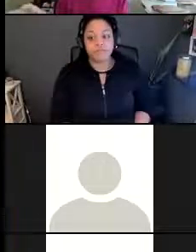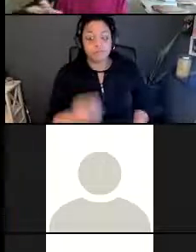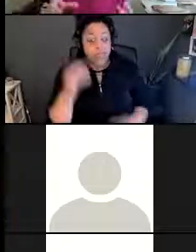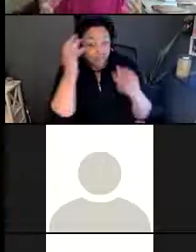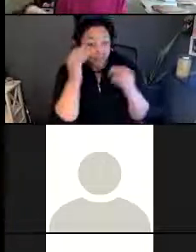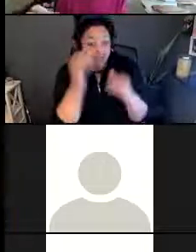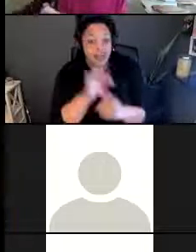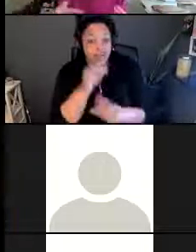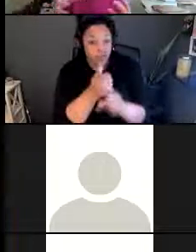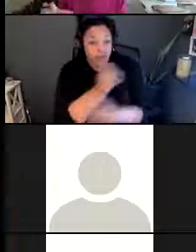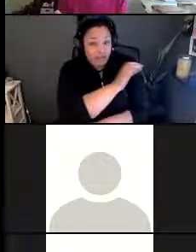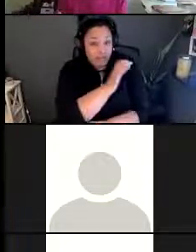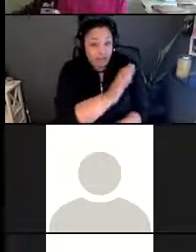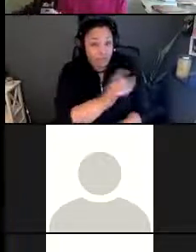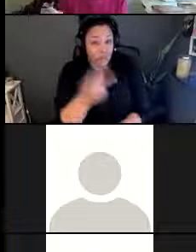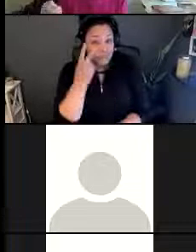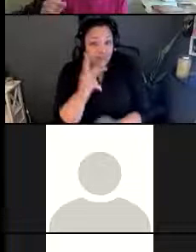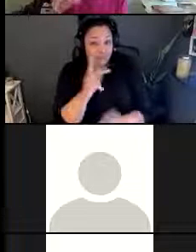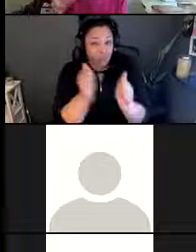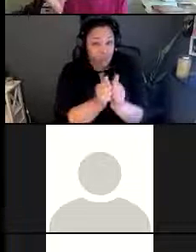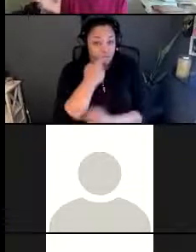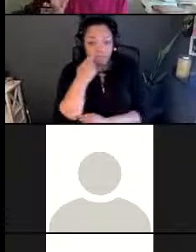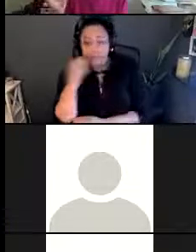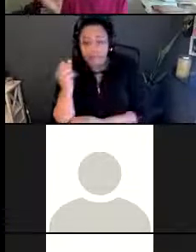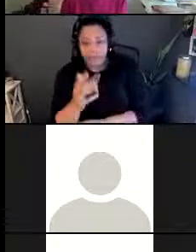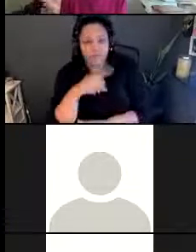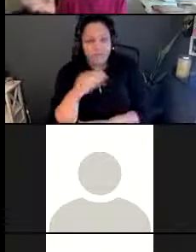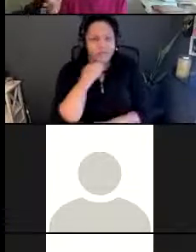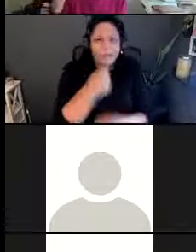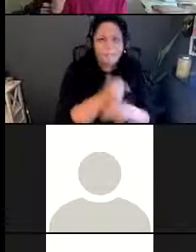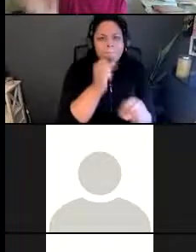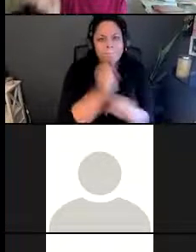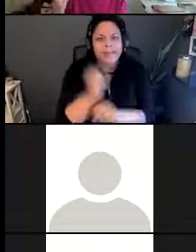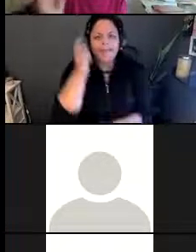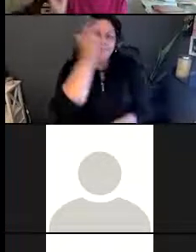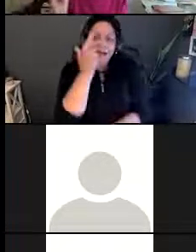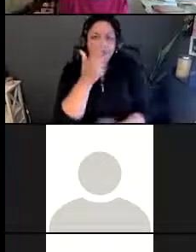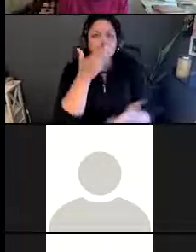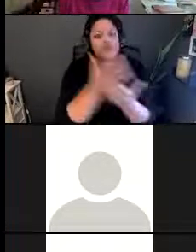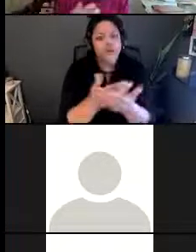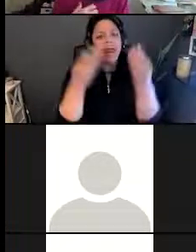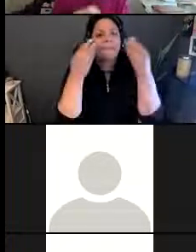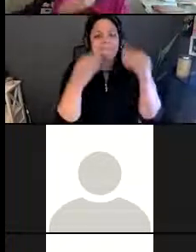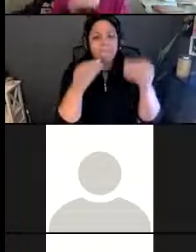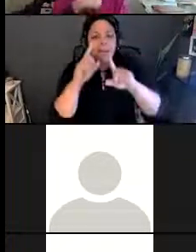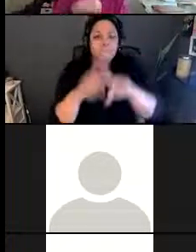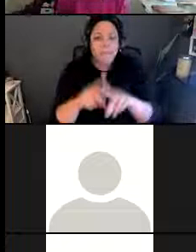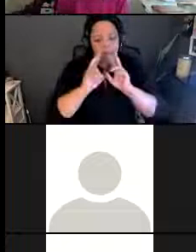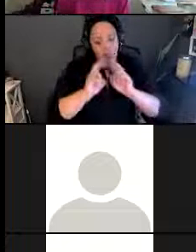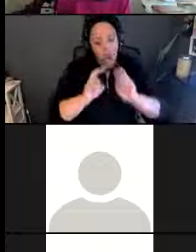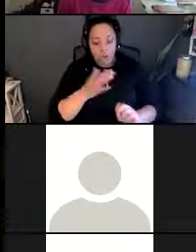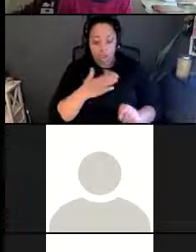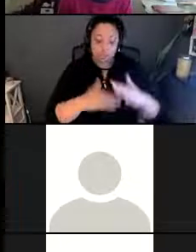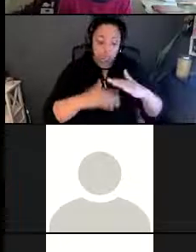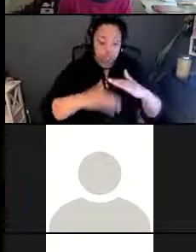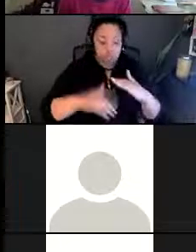you're a clinician, that you've seen who have a gambling problem. They're not making logical market-based decisions about how good is this in